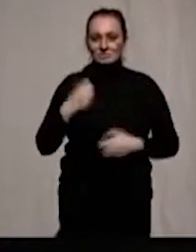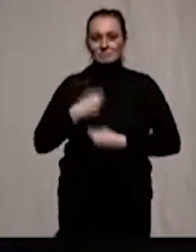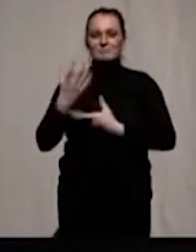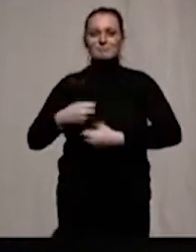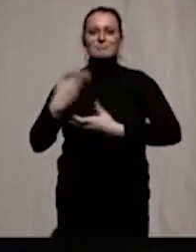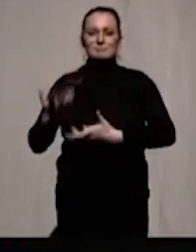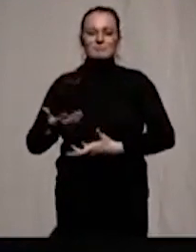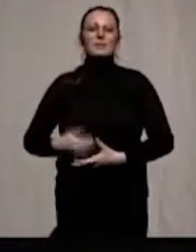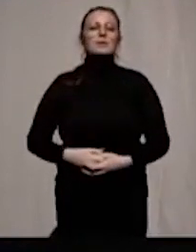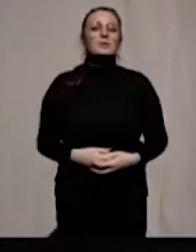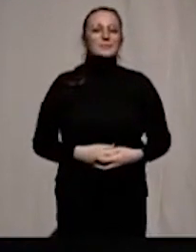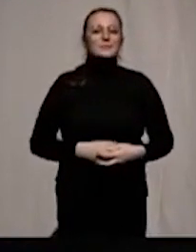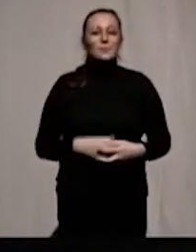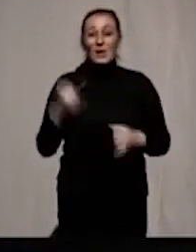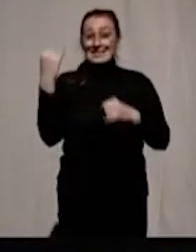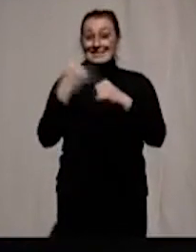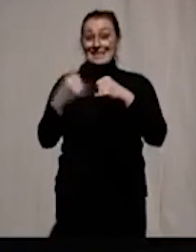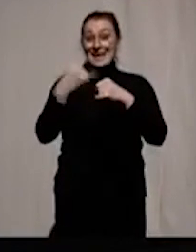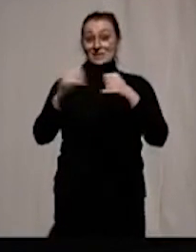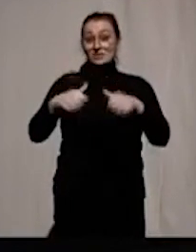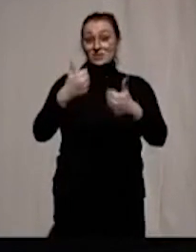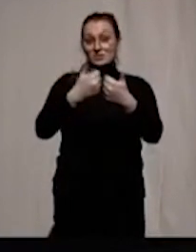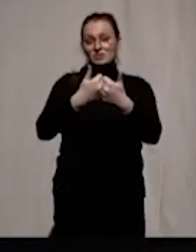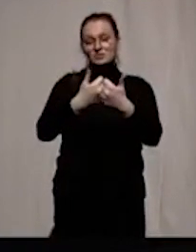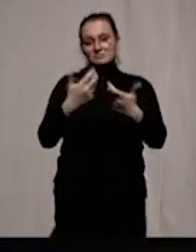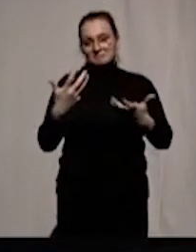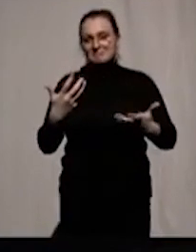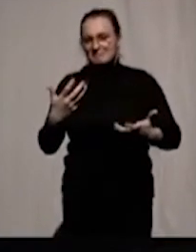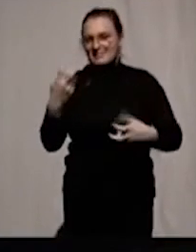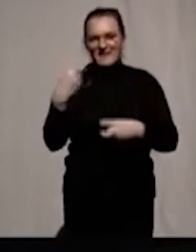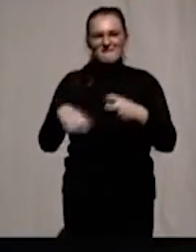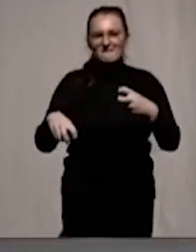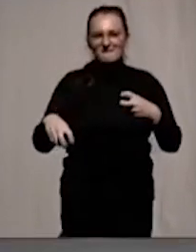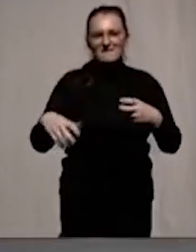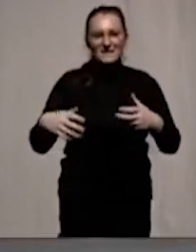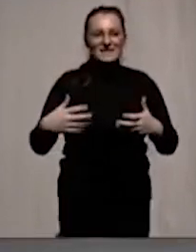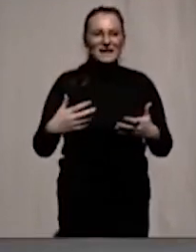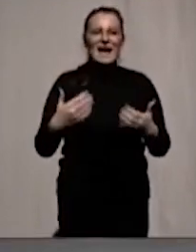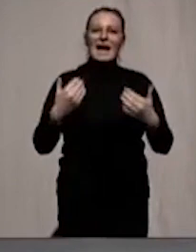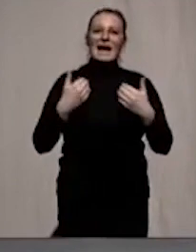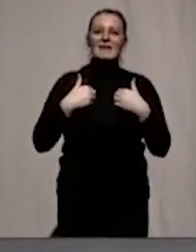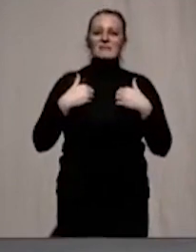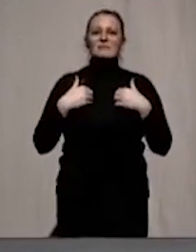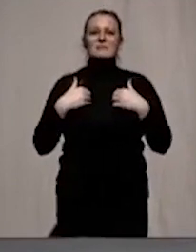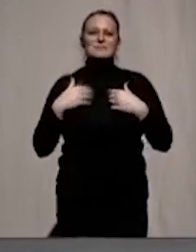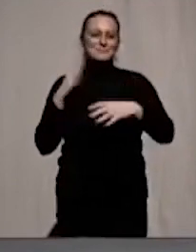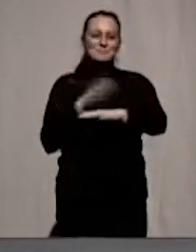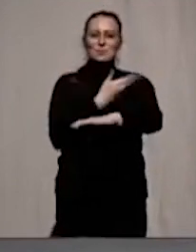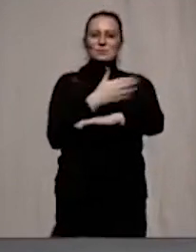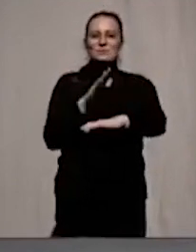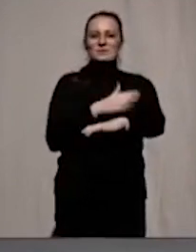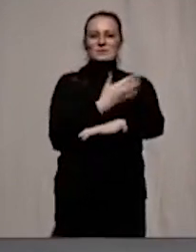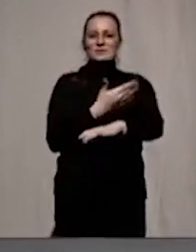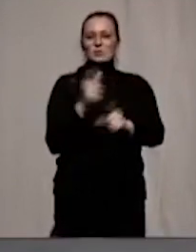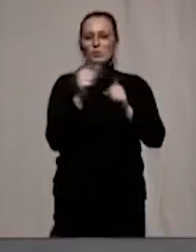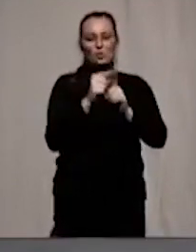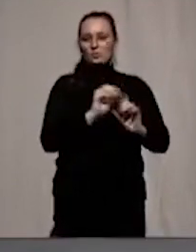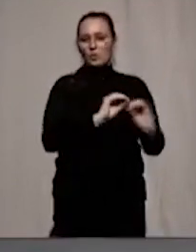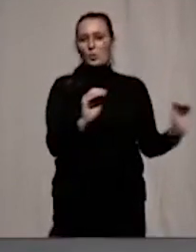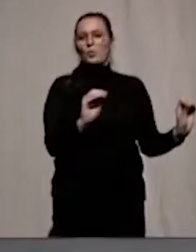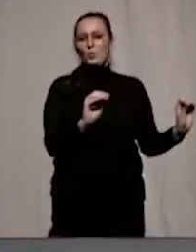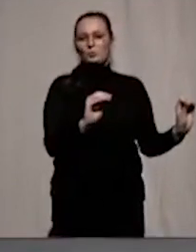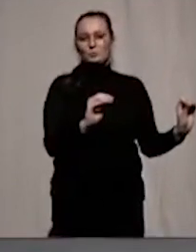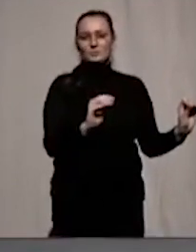final challenge. This one is a little bit harder, but I do have an instrumental. I will